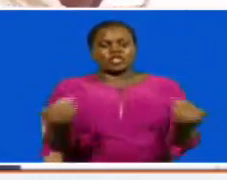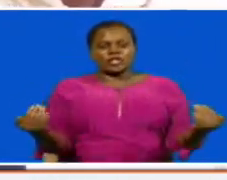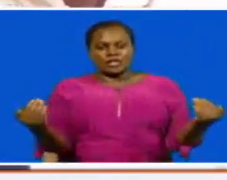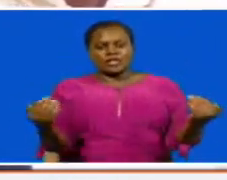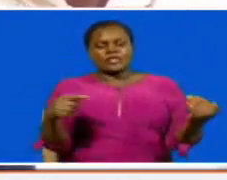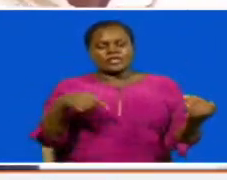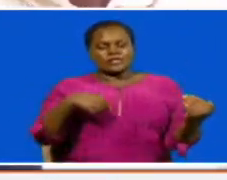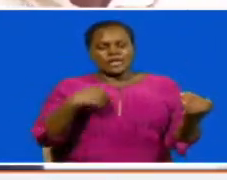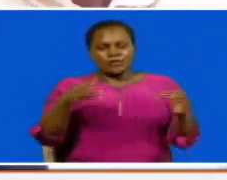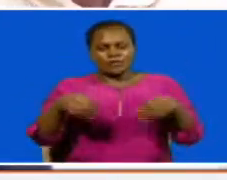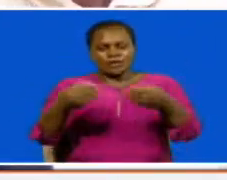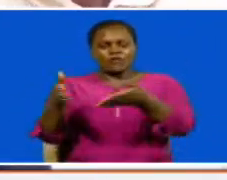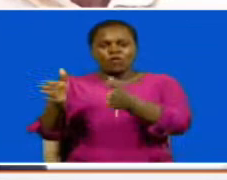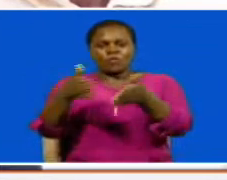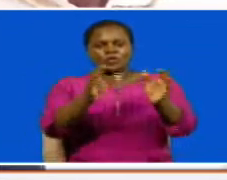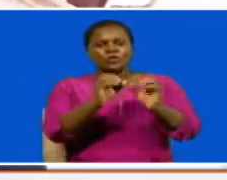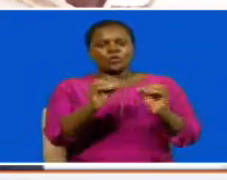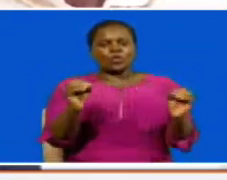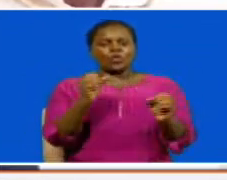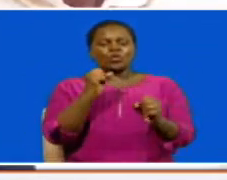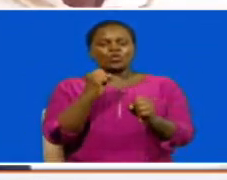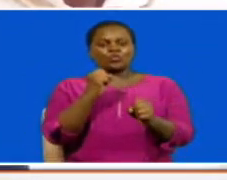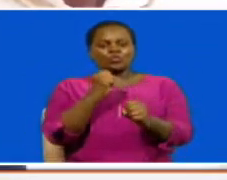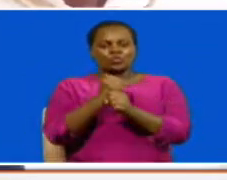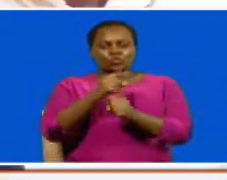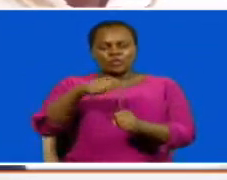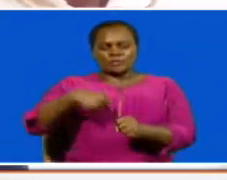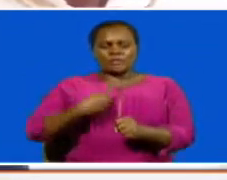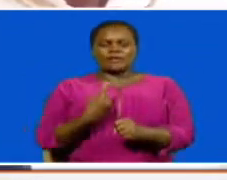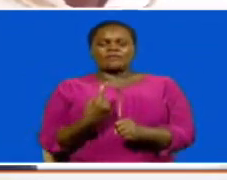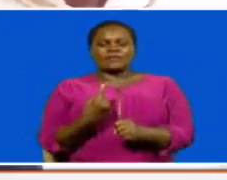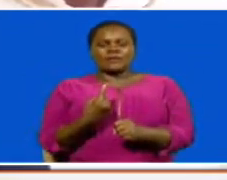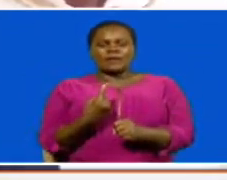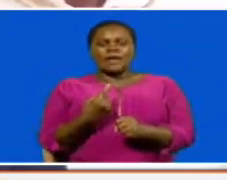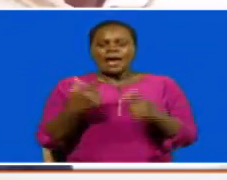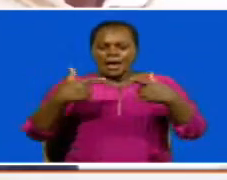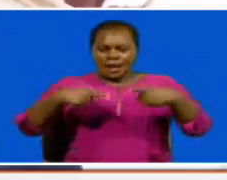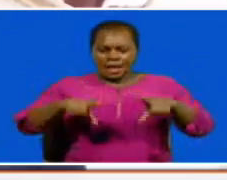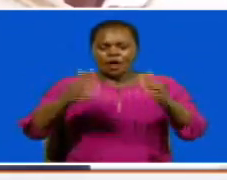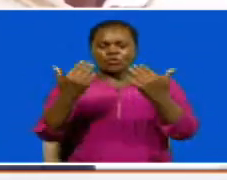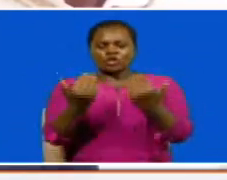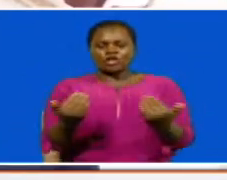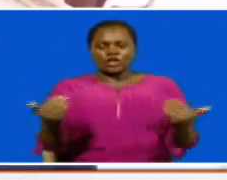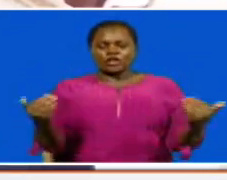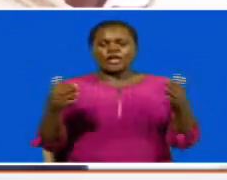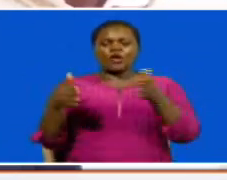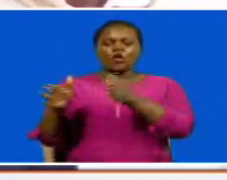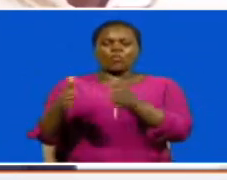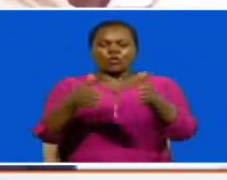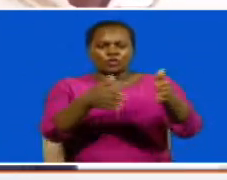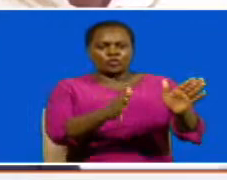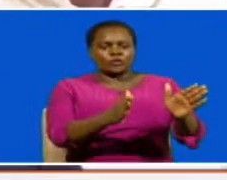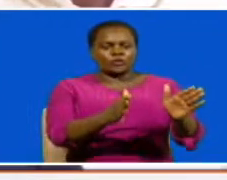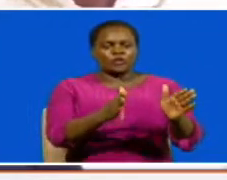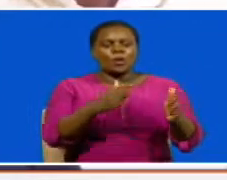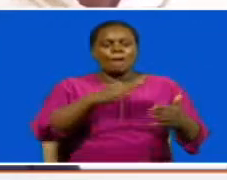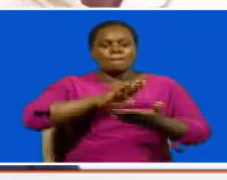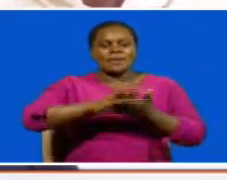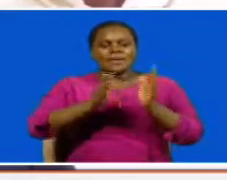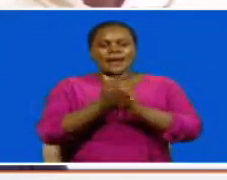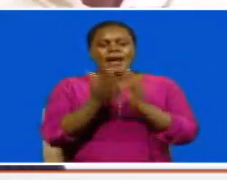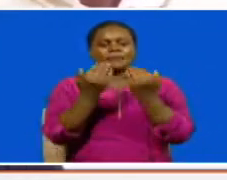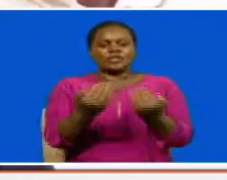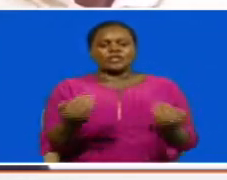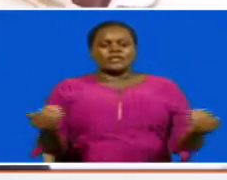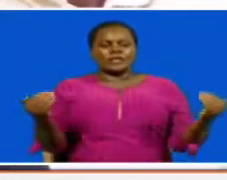We are not giving them an opportunity to be themselves. Let's give them an opportunity to be children